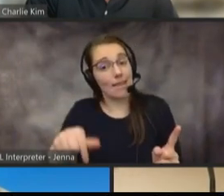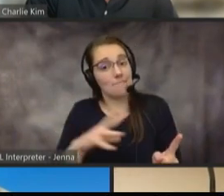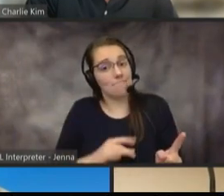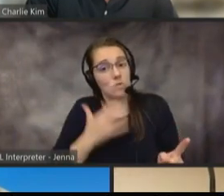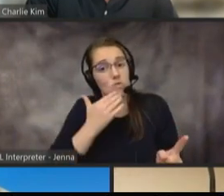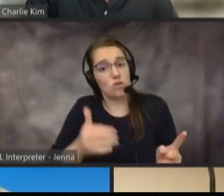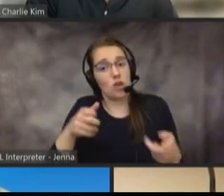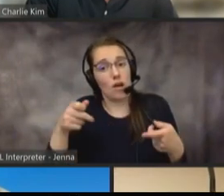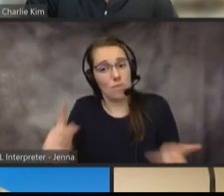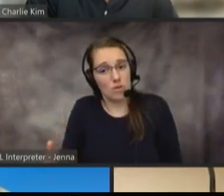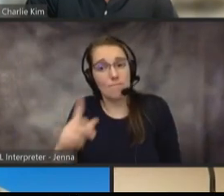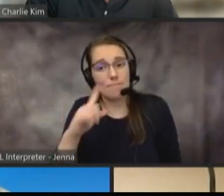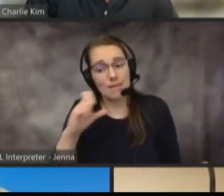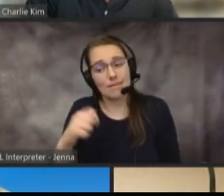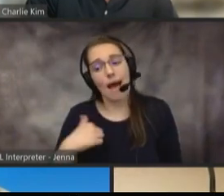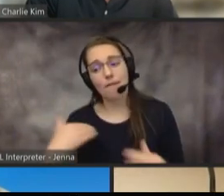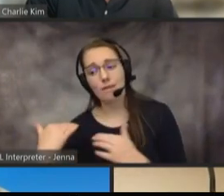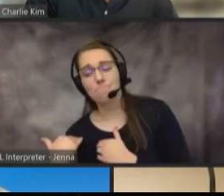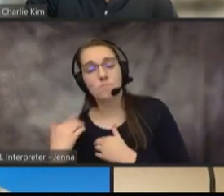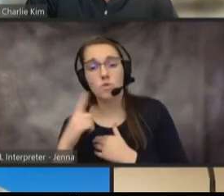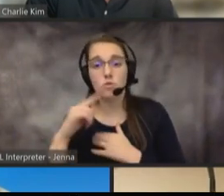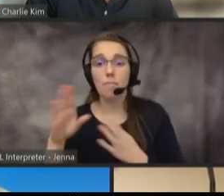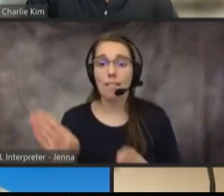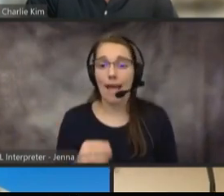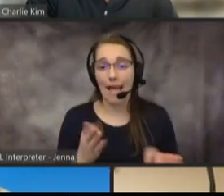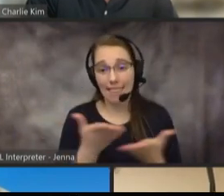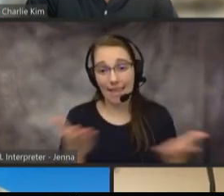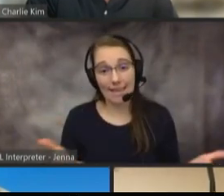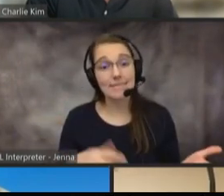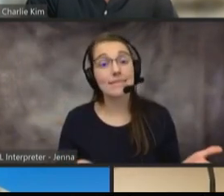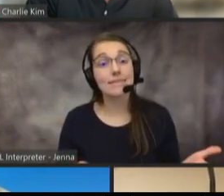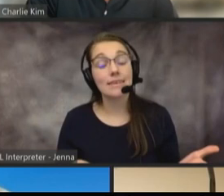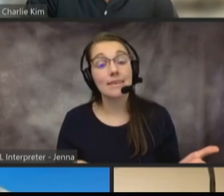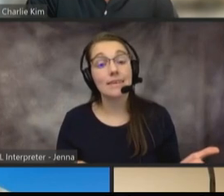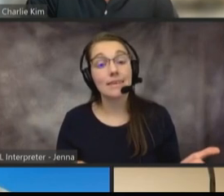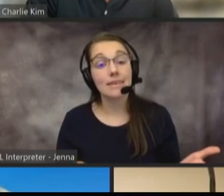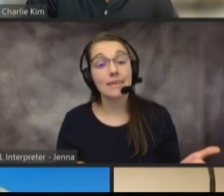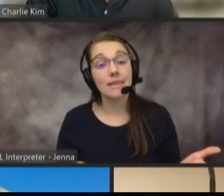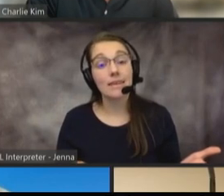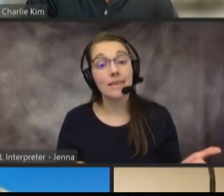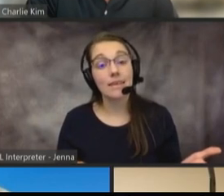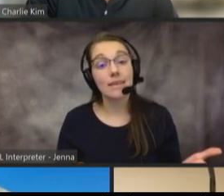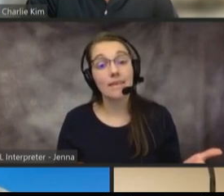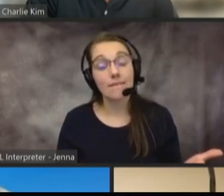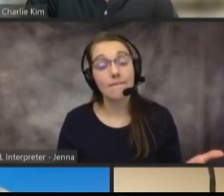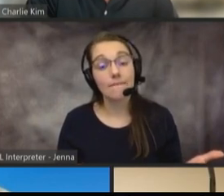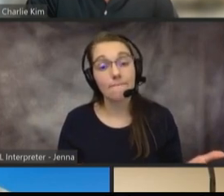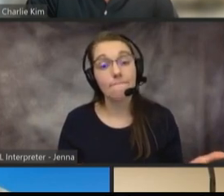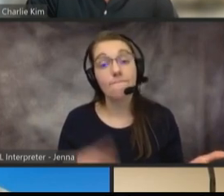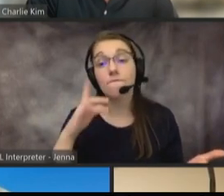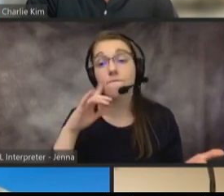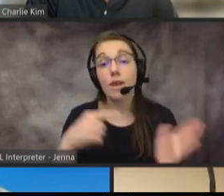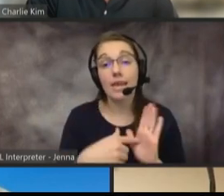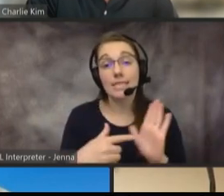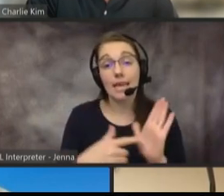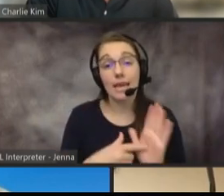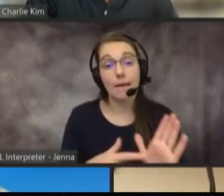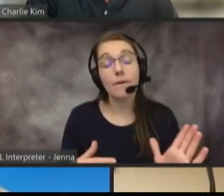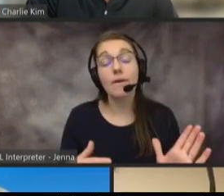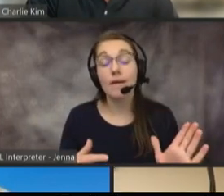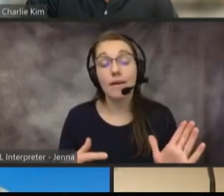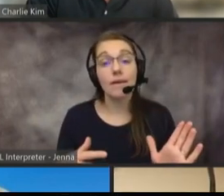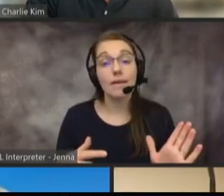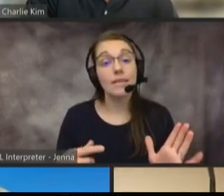different things. For example, like today, I may not be in a better position to tell about